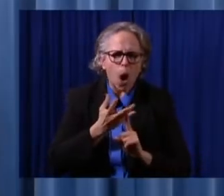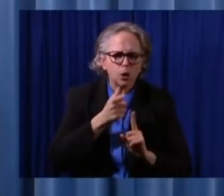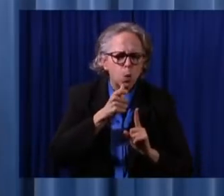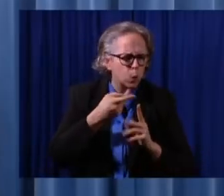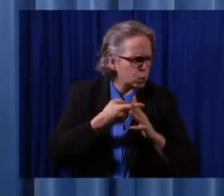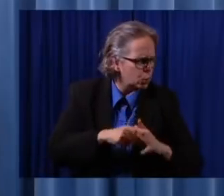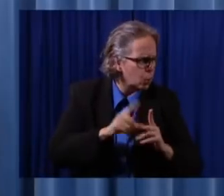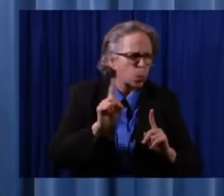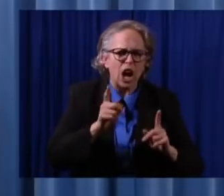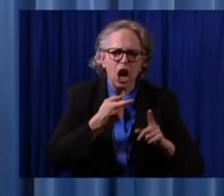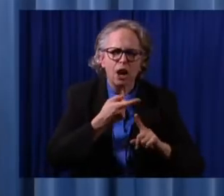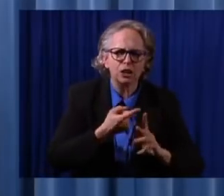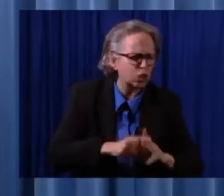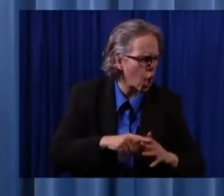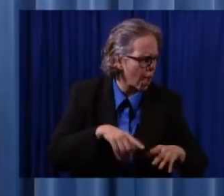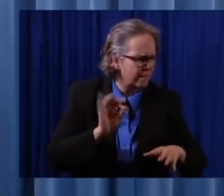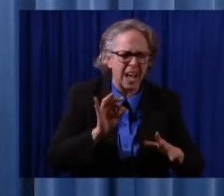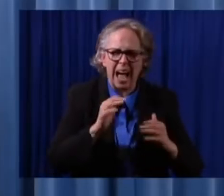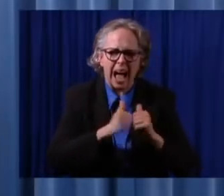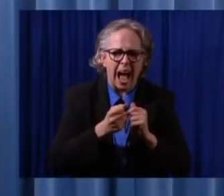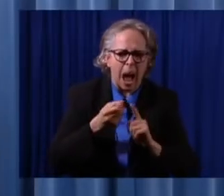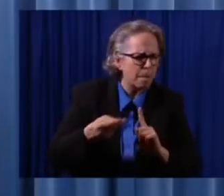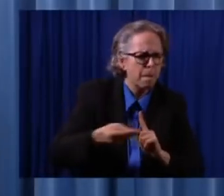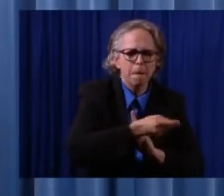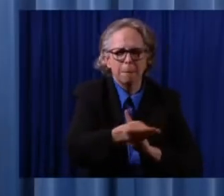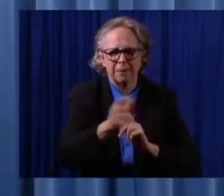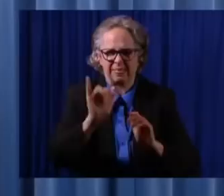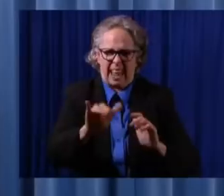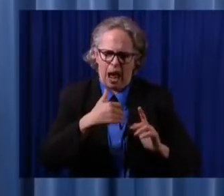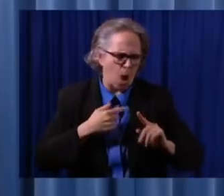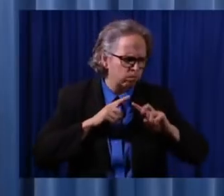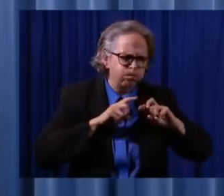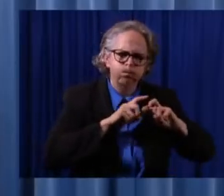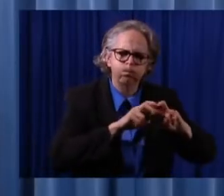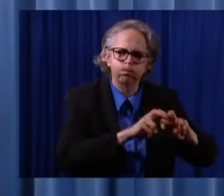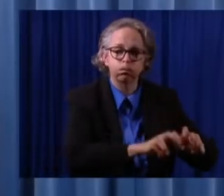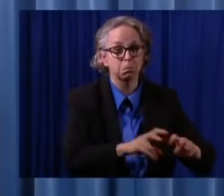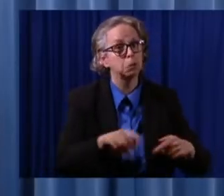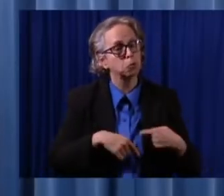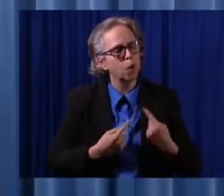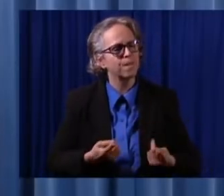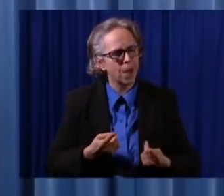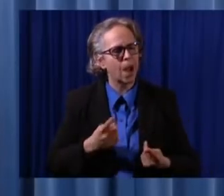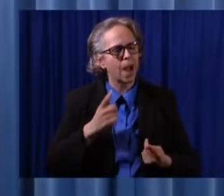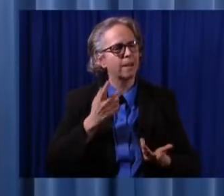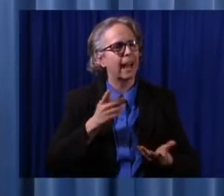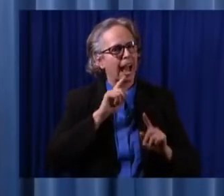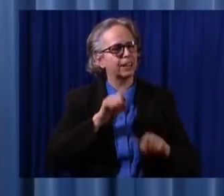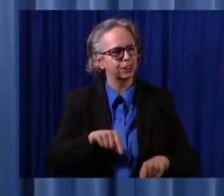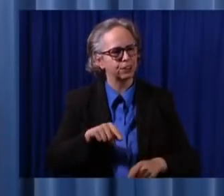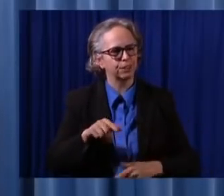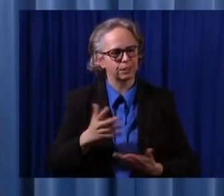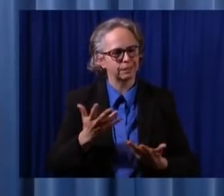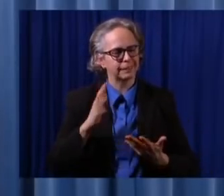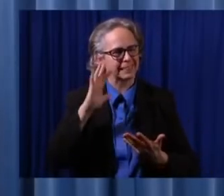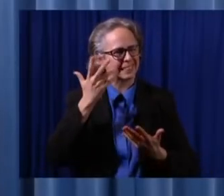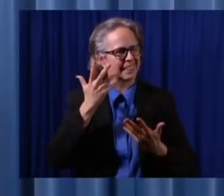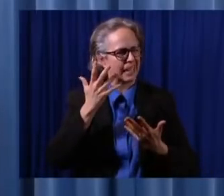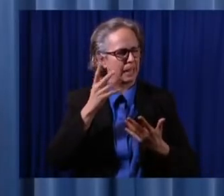I have seen, at least anecdotally, so far, is that the answers are all over the place. You know, they're